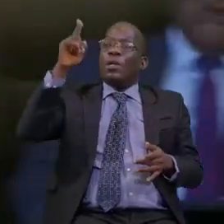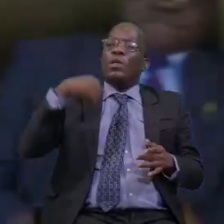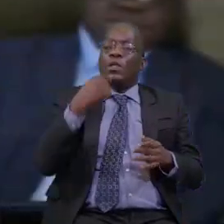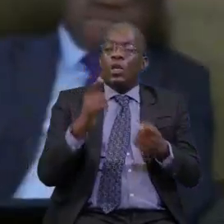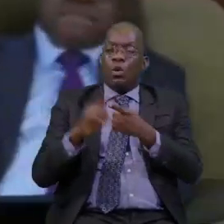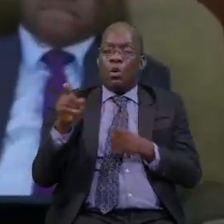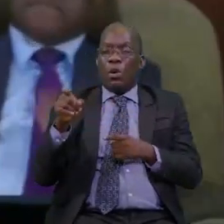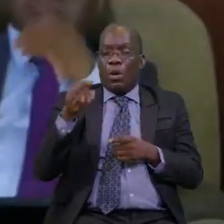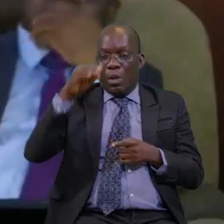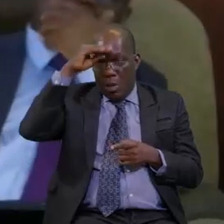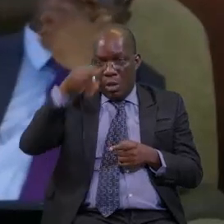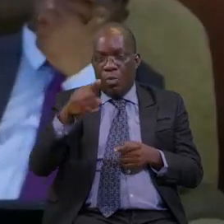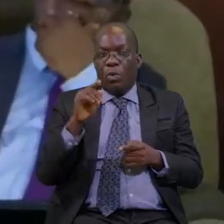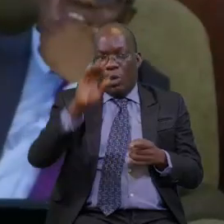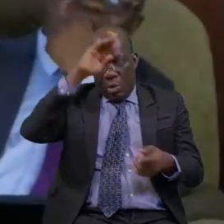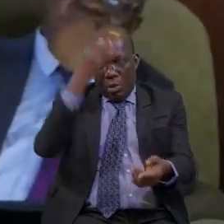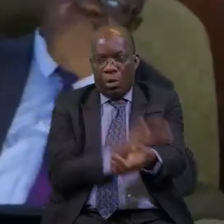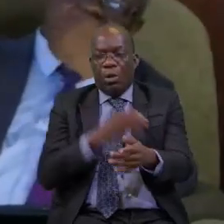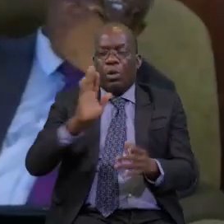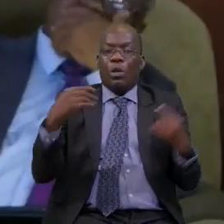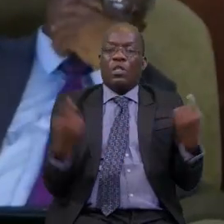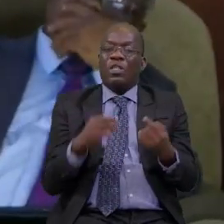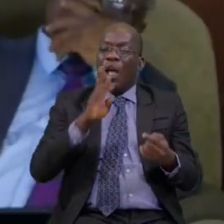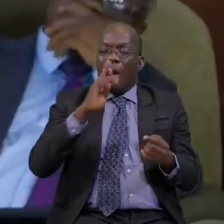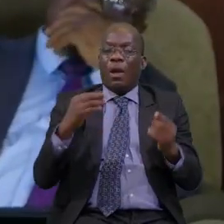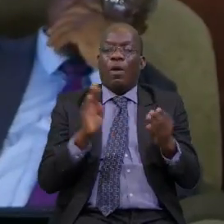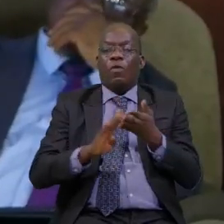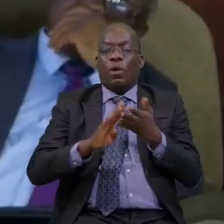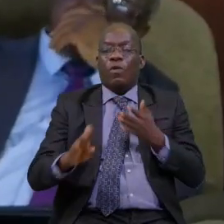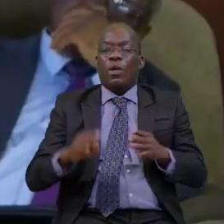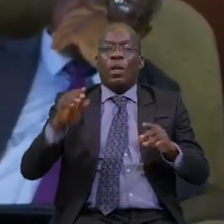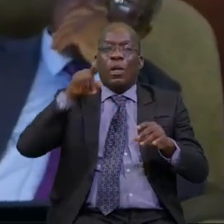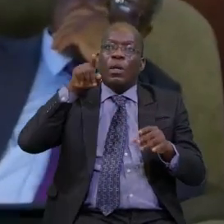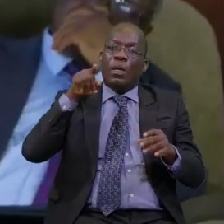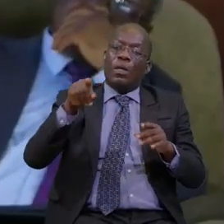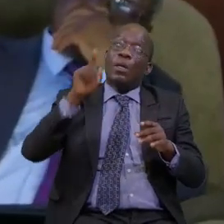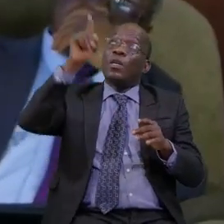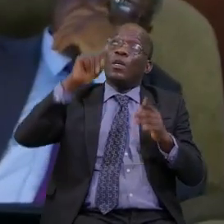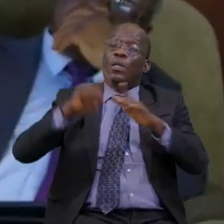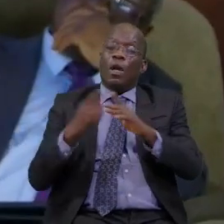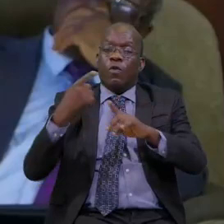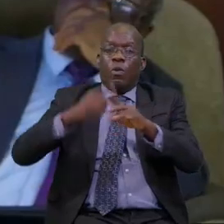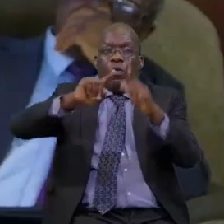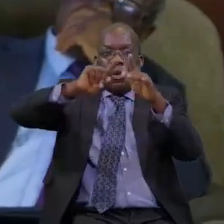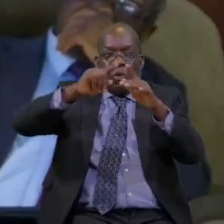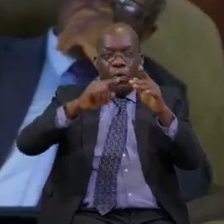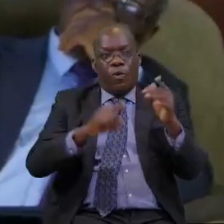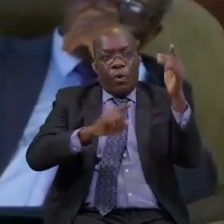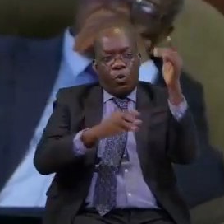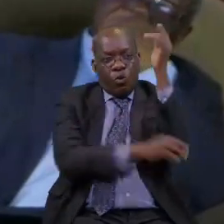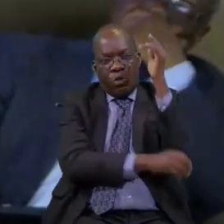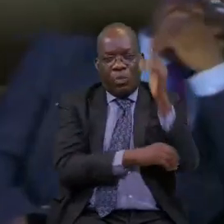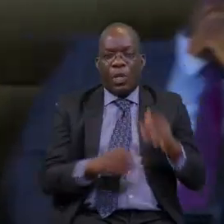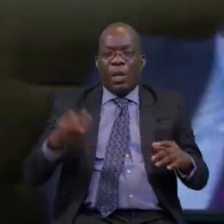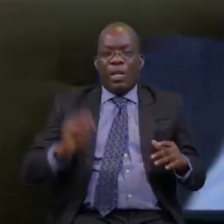are forgiven thee. He started at the root, the base of the problem, the base of our confusion, the